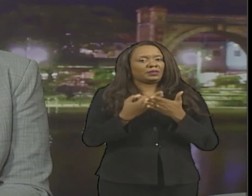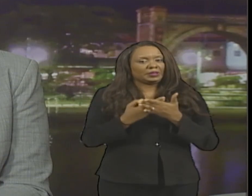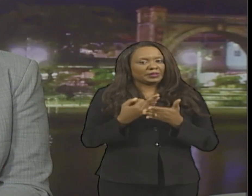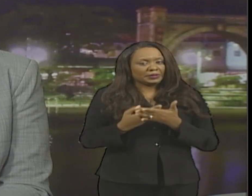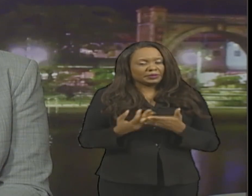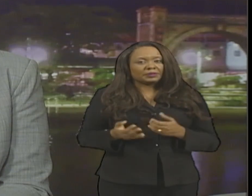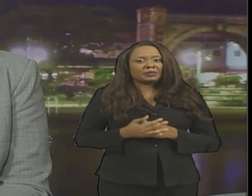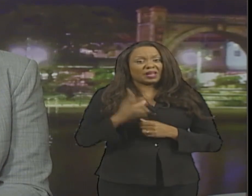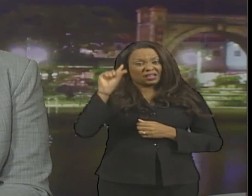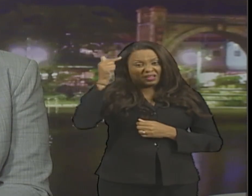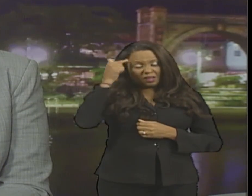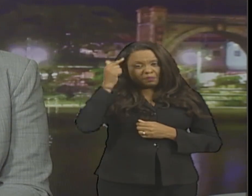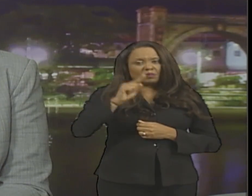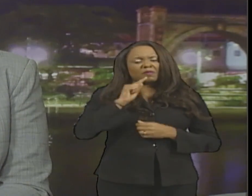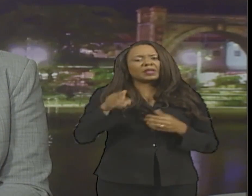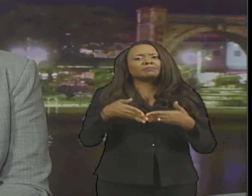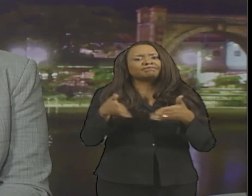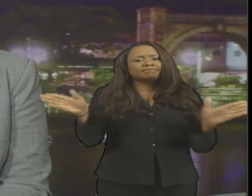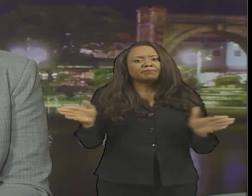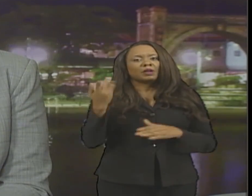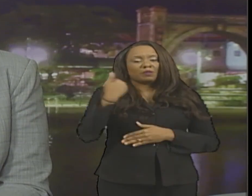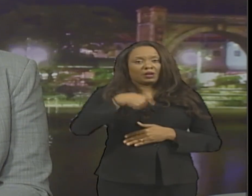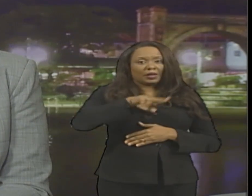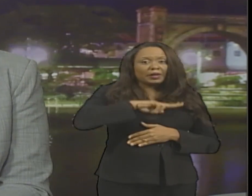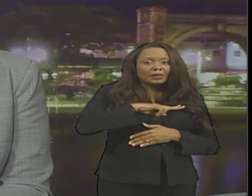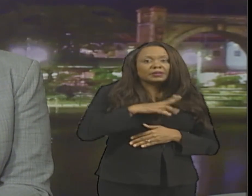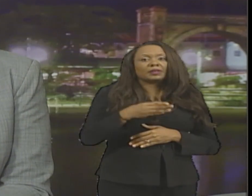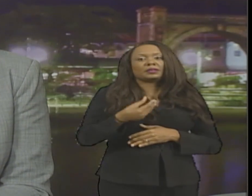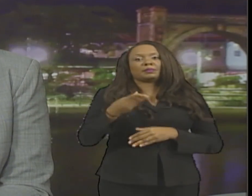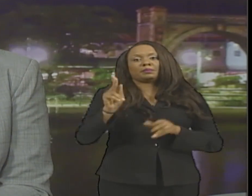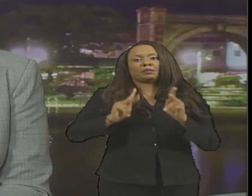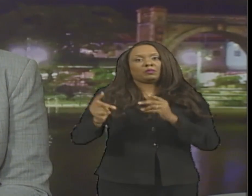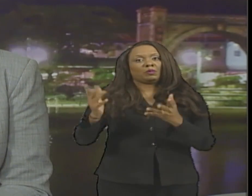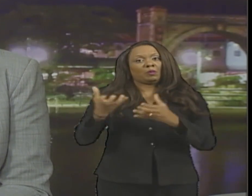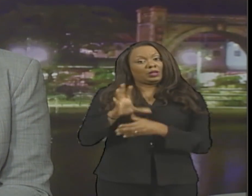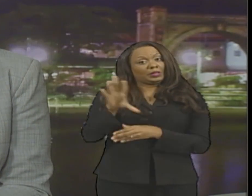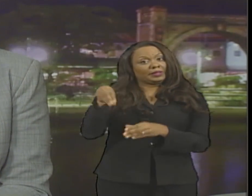levels of openness, not only to Barbadians, but to investors.